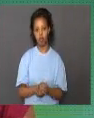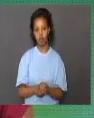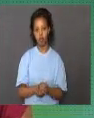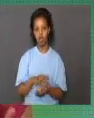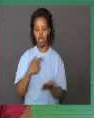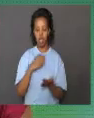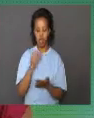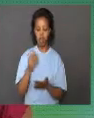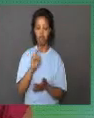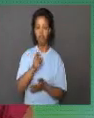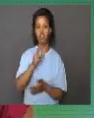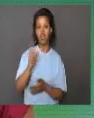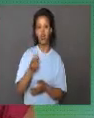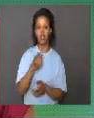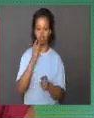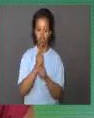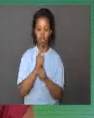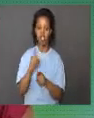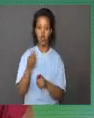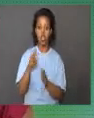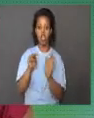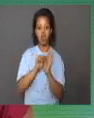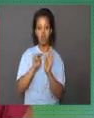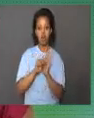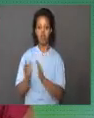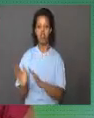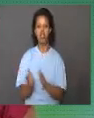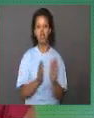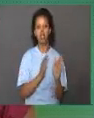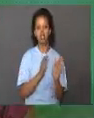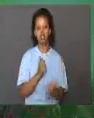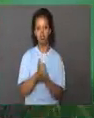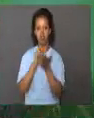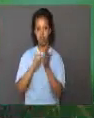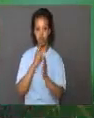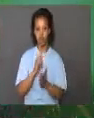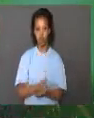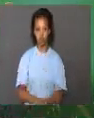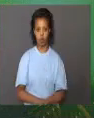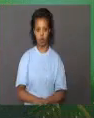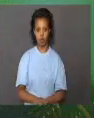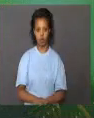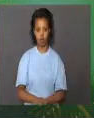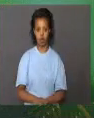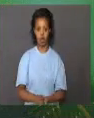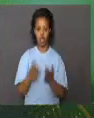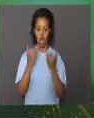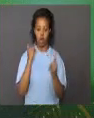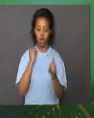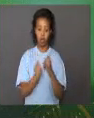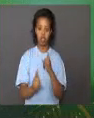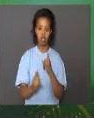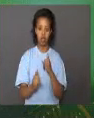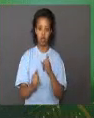quickly and make accurate maps of area of study. For our final